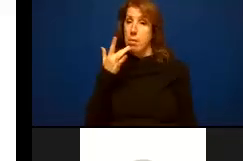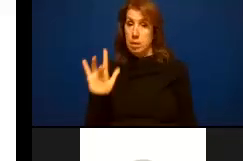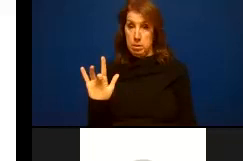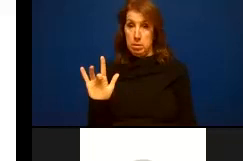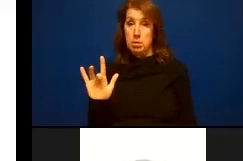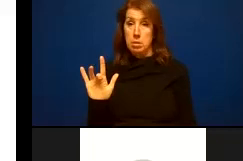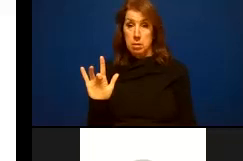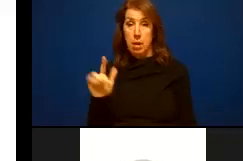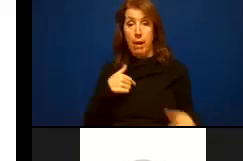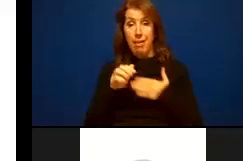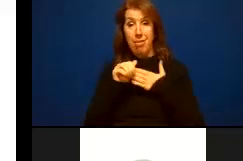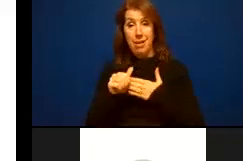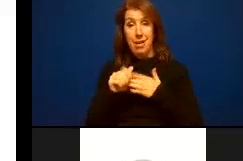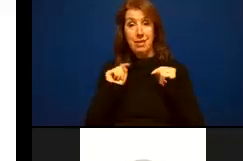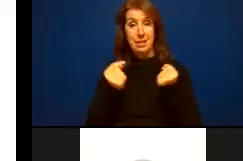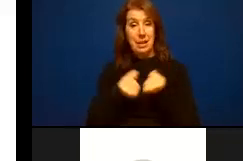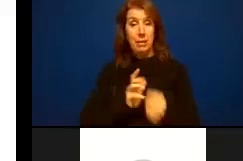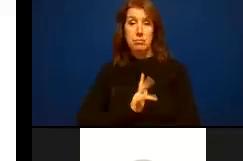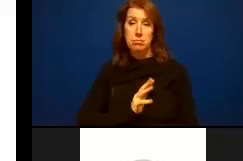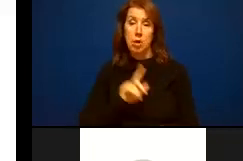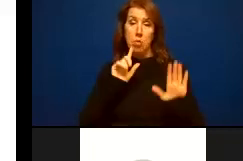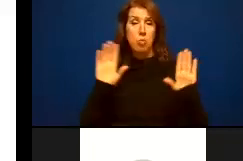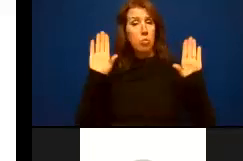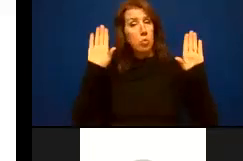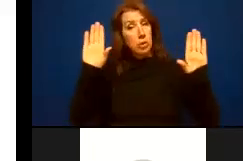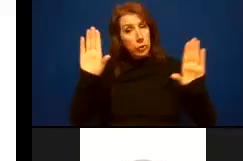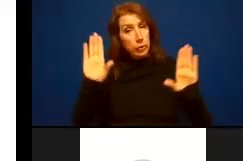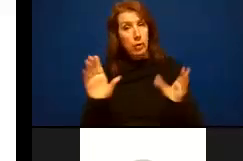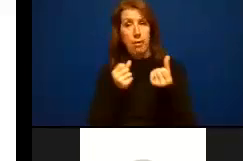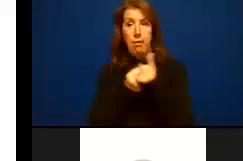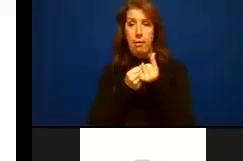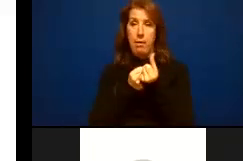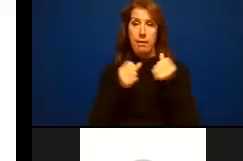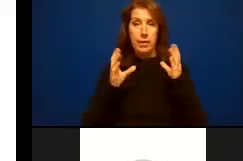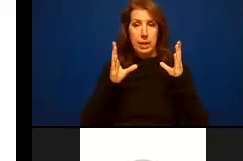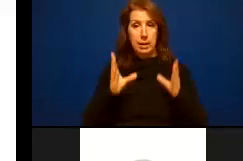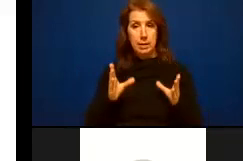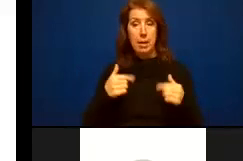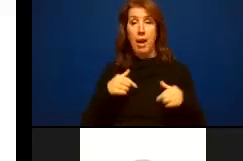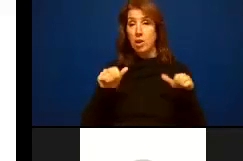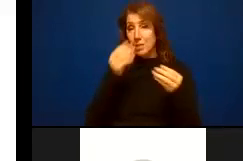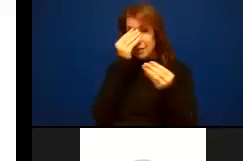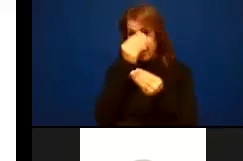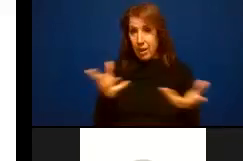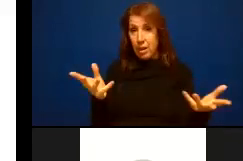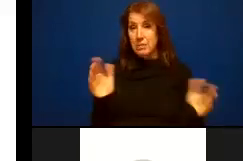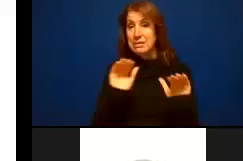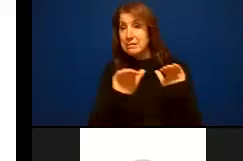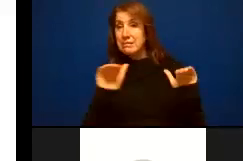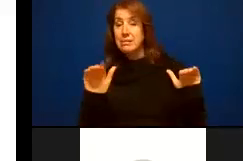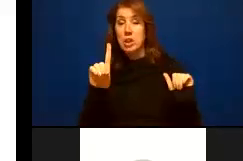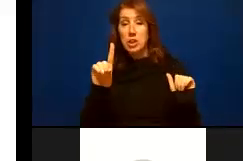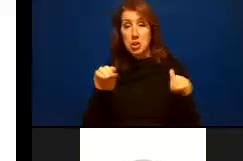to get to lead a team of such incredibly dedicated advocates that I could say to them, do what you need